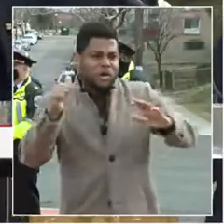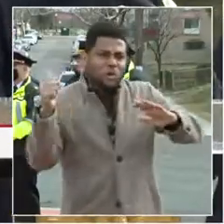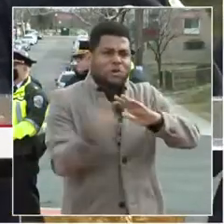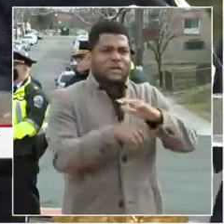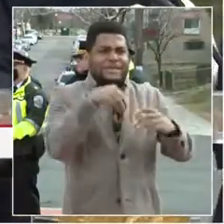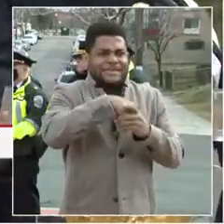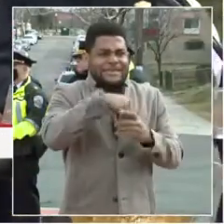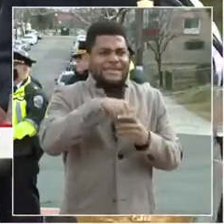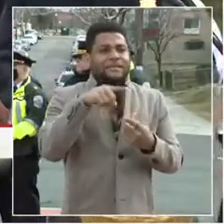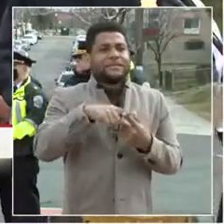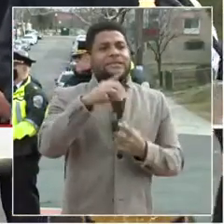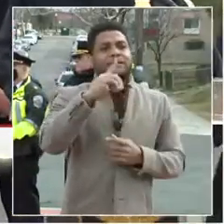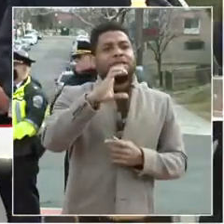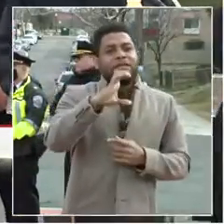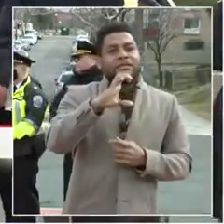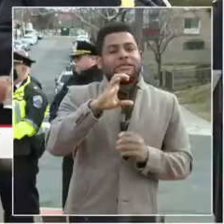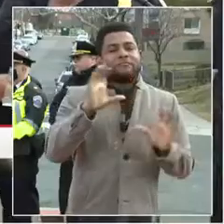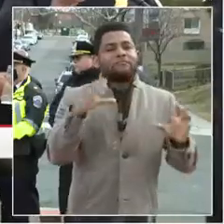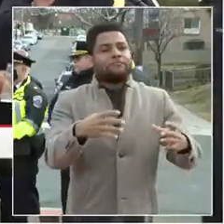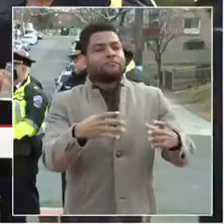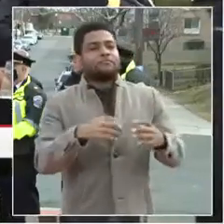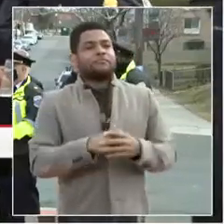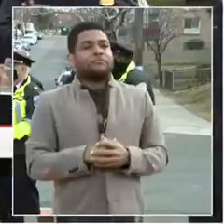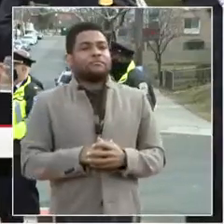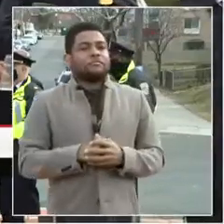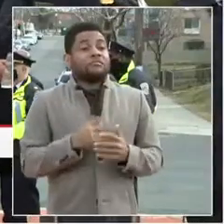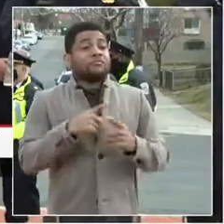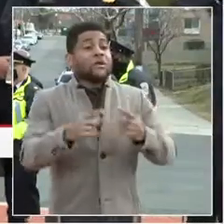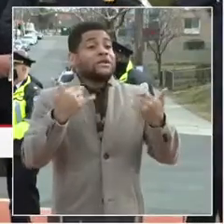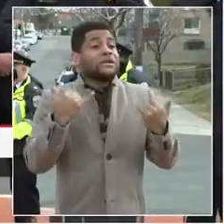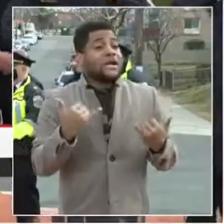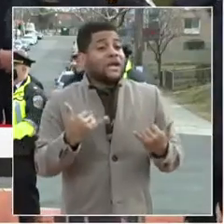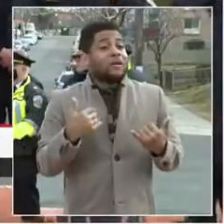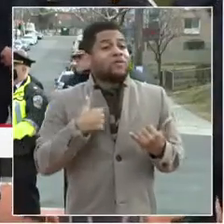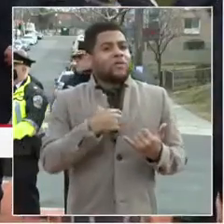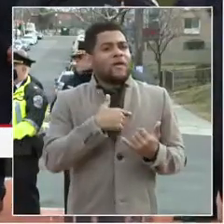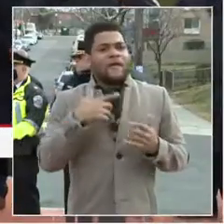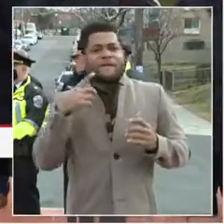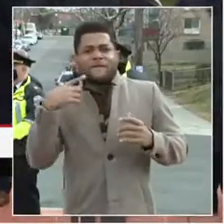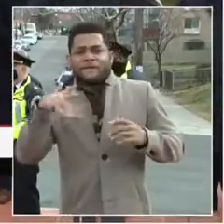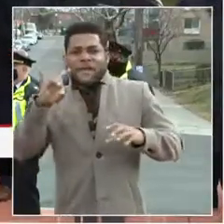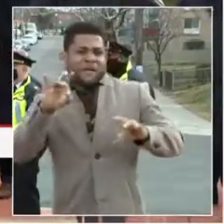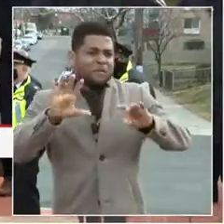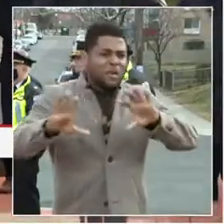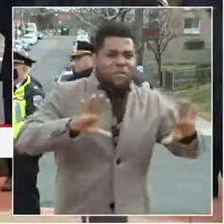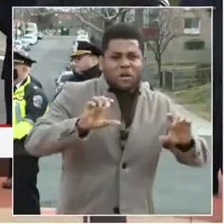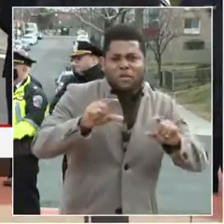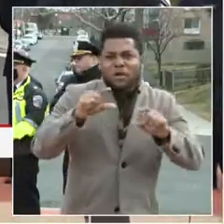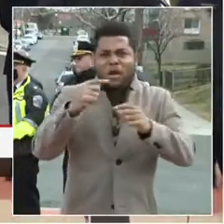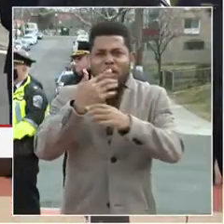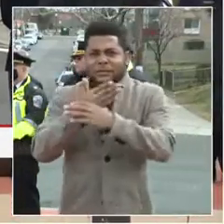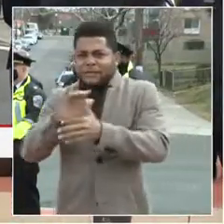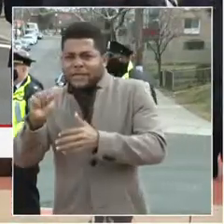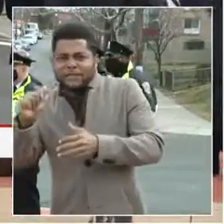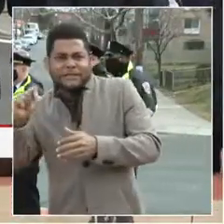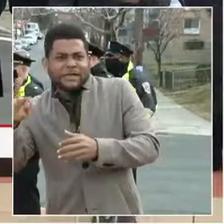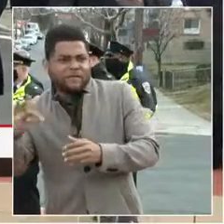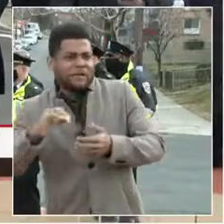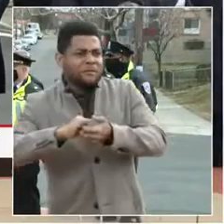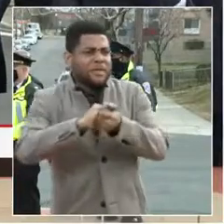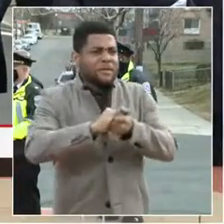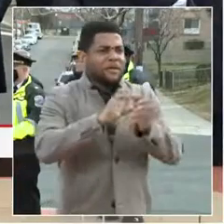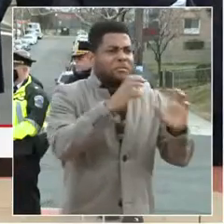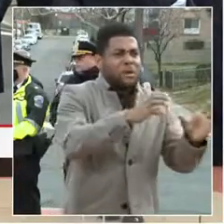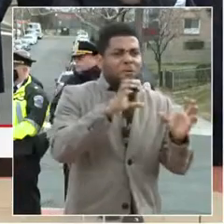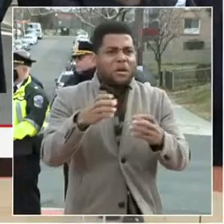in the same space with the Metropolitan Police Department. We've done little pieces here and there with ATF, with our NIBIN Investigations Unit, but what we